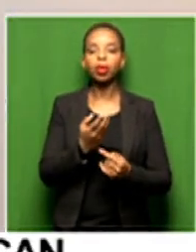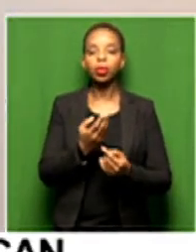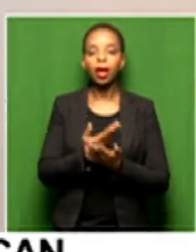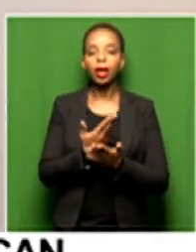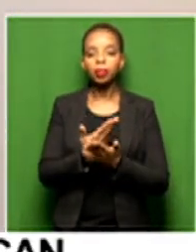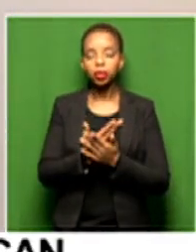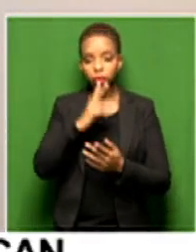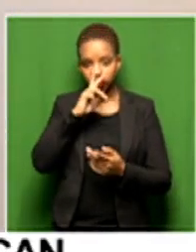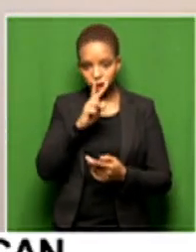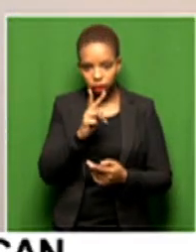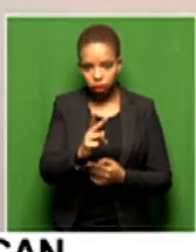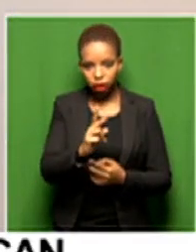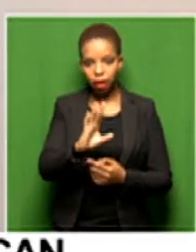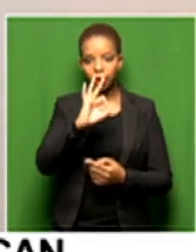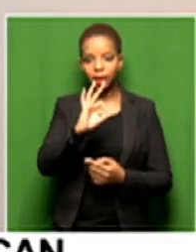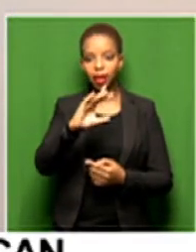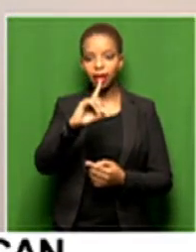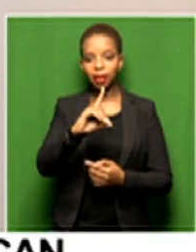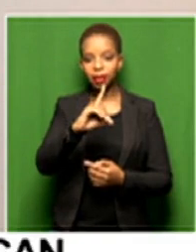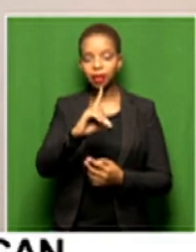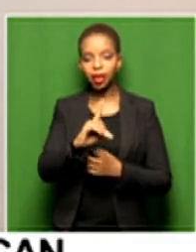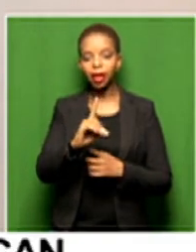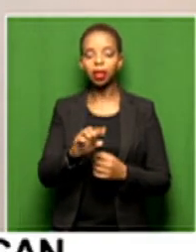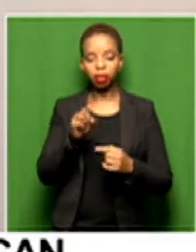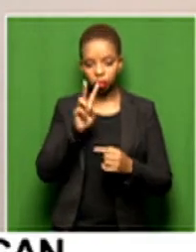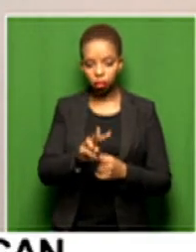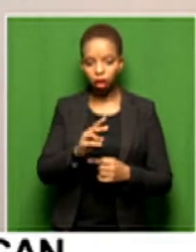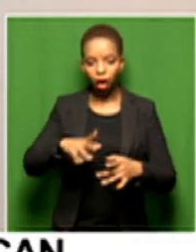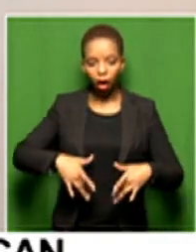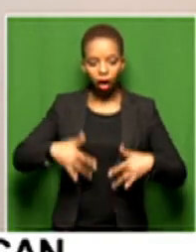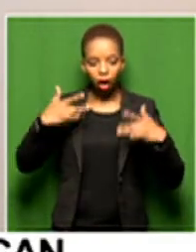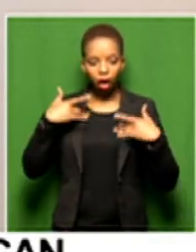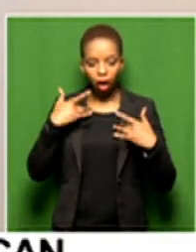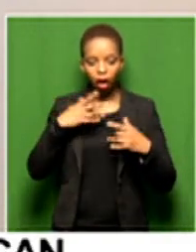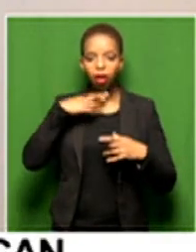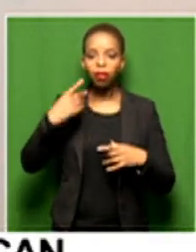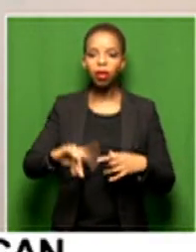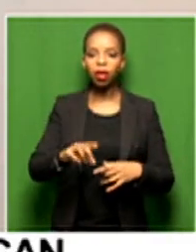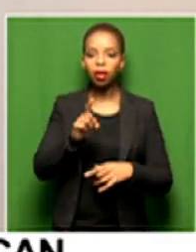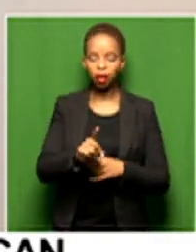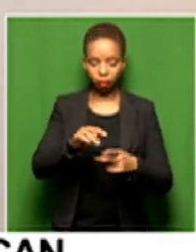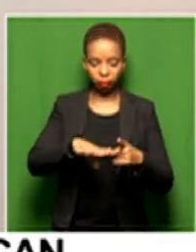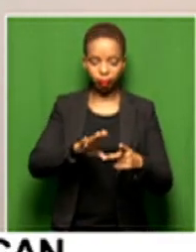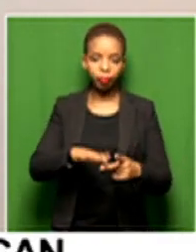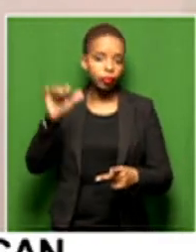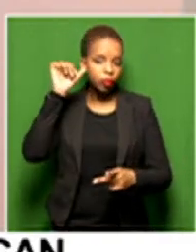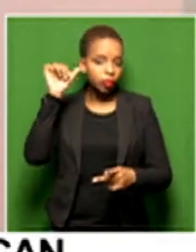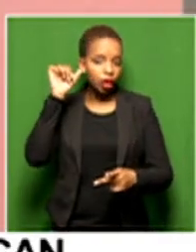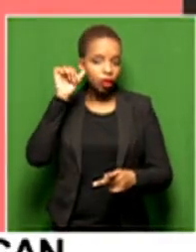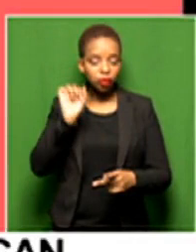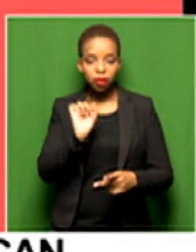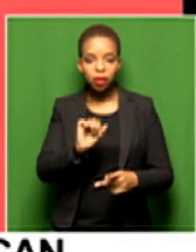able to see the 3D image itself, which comes to life. You're able to hear it. You're able to hear the sound the animal actually